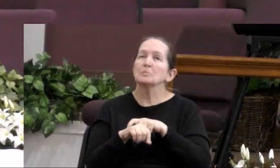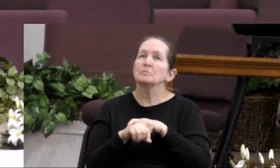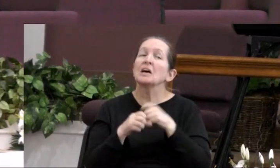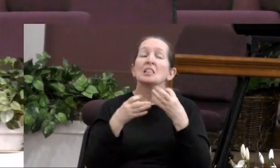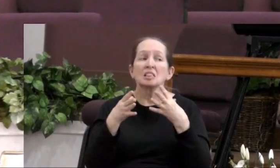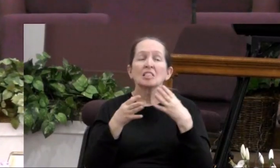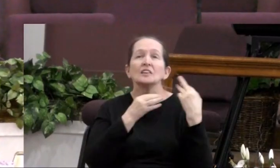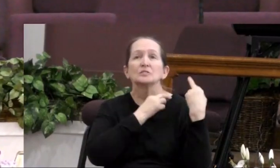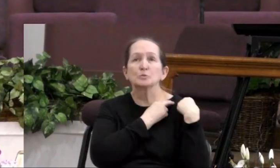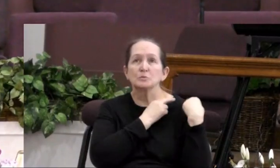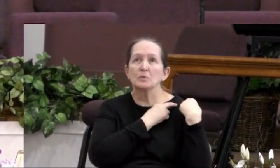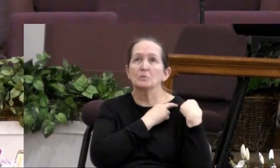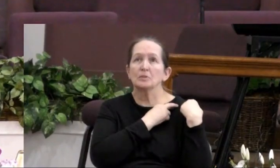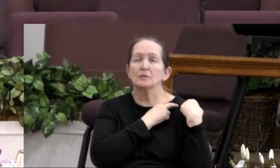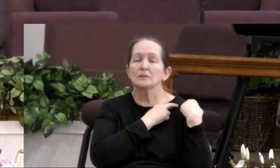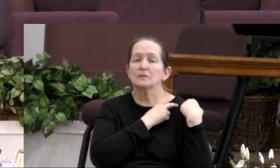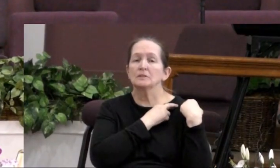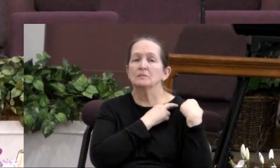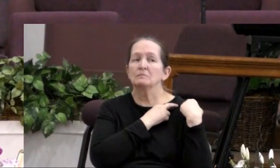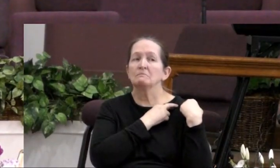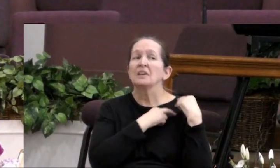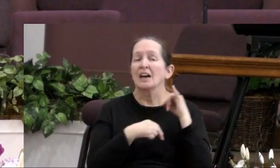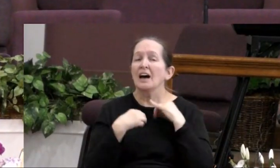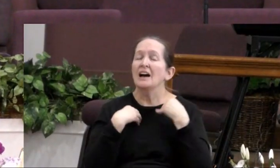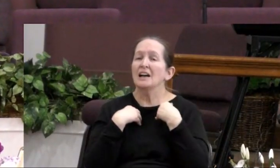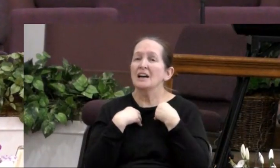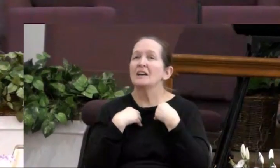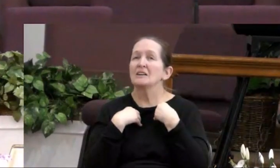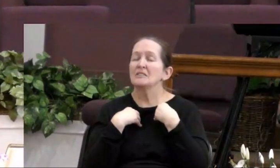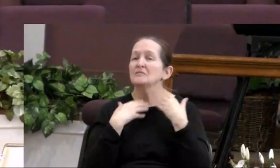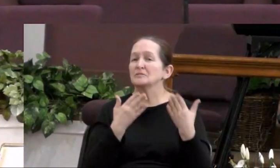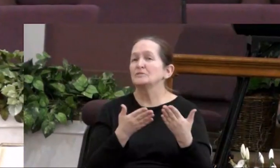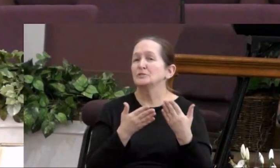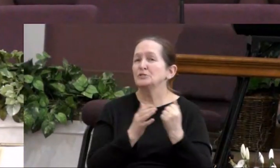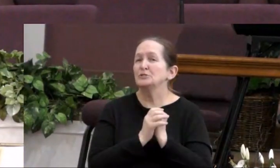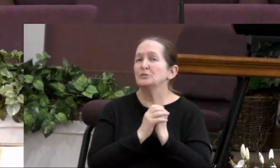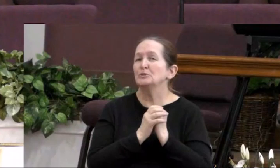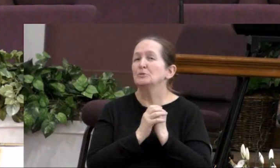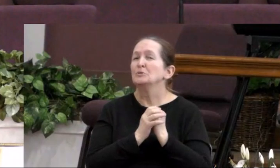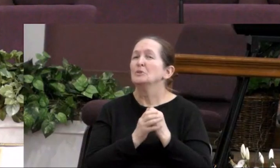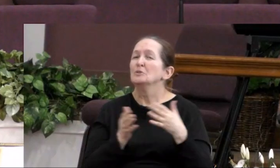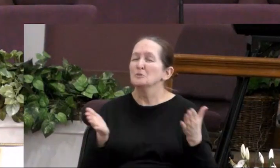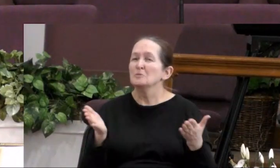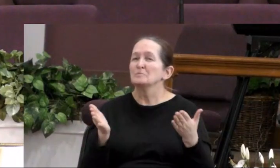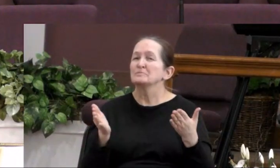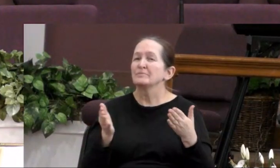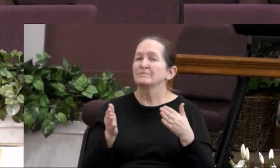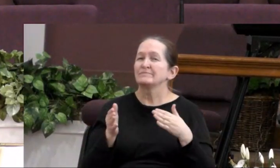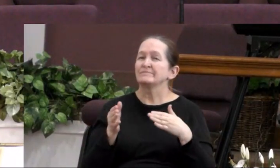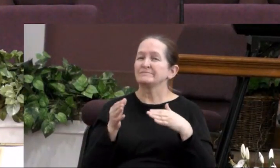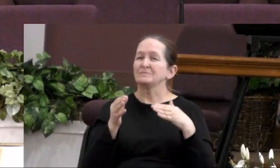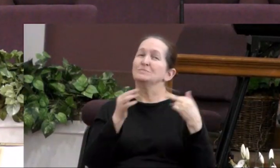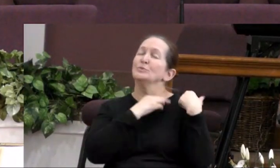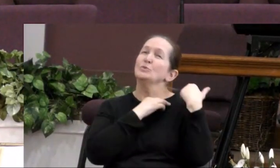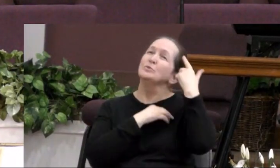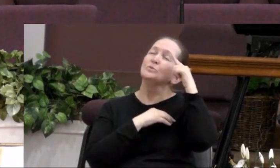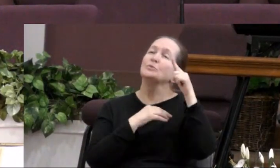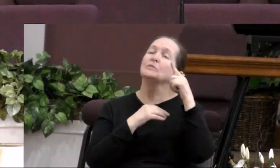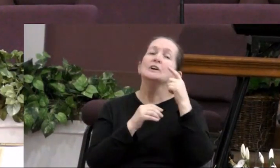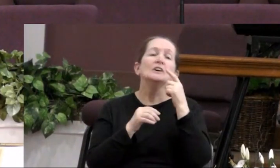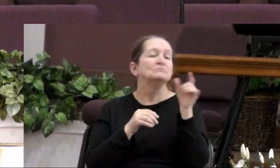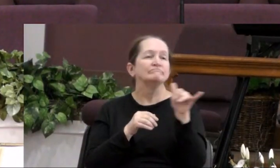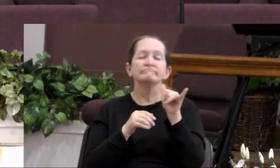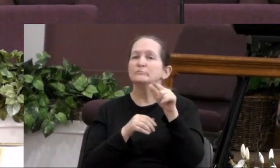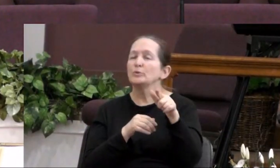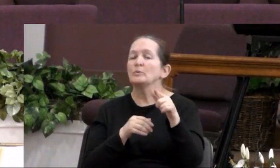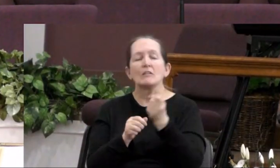Lots of responsibilities that I have to live up to, just like you. Every single one